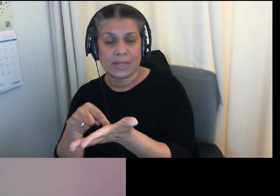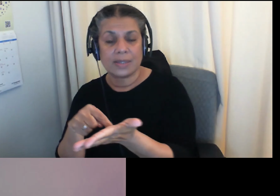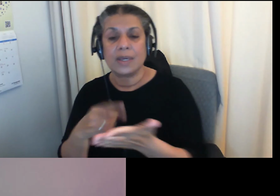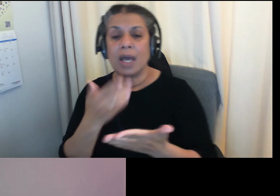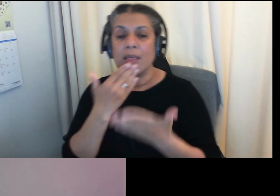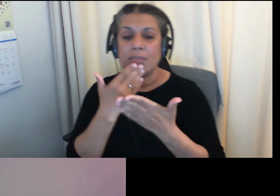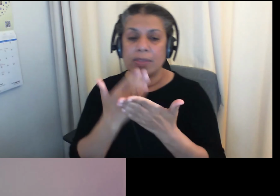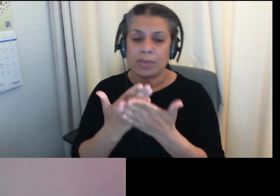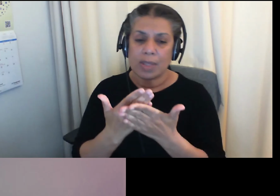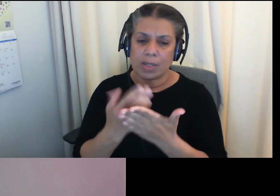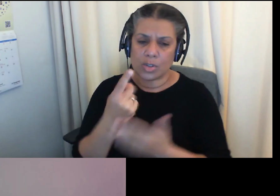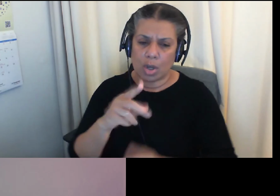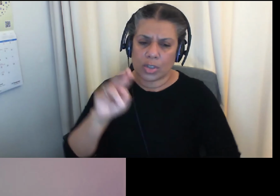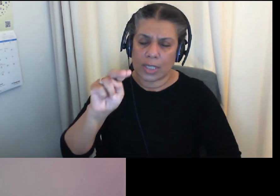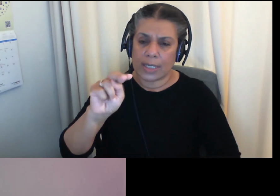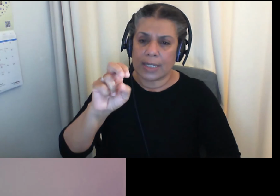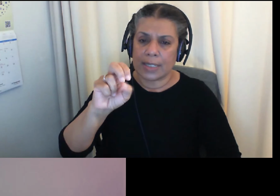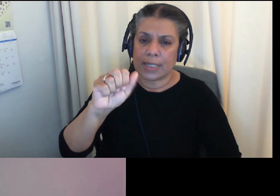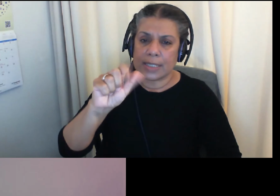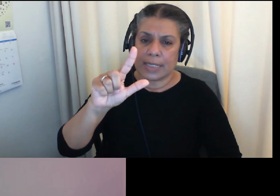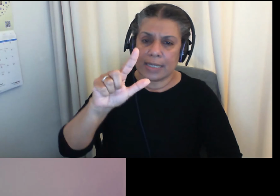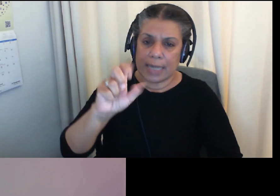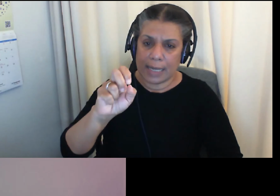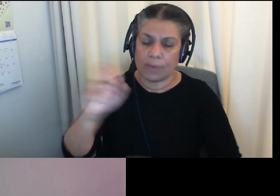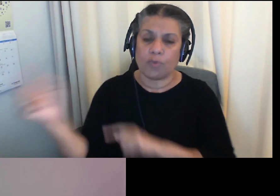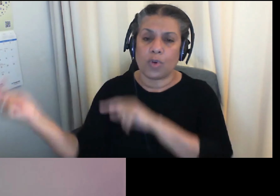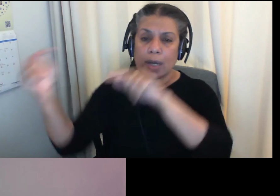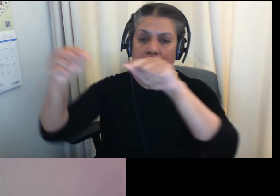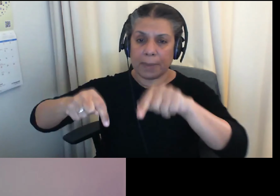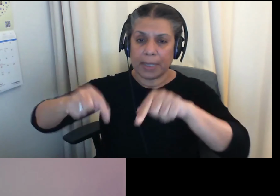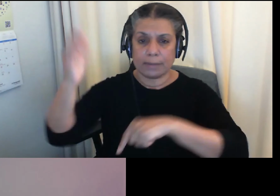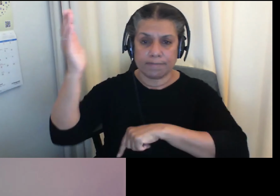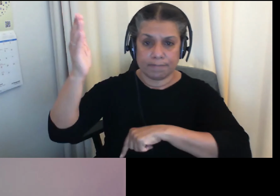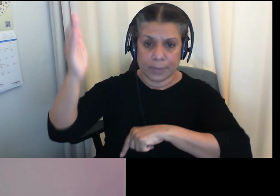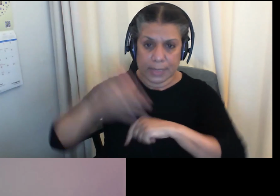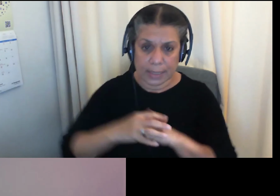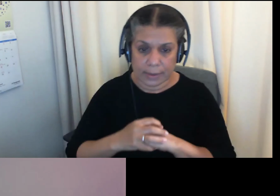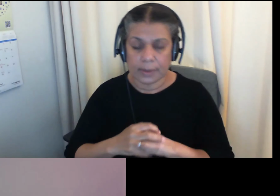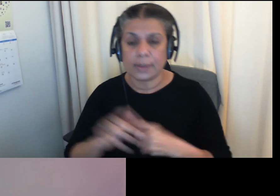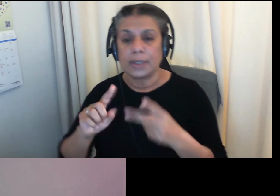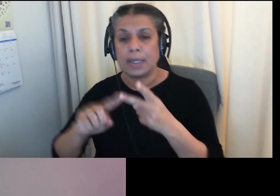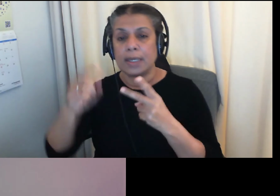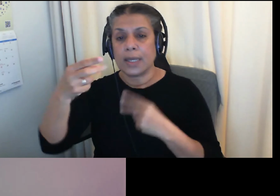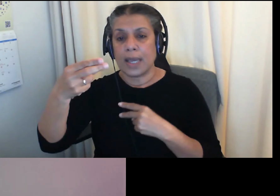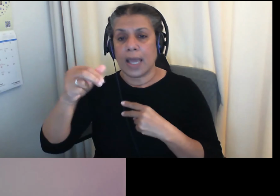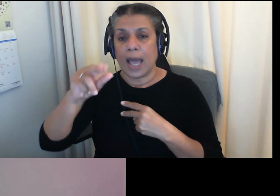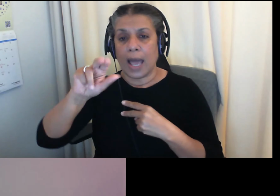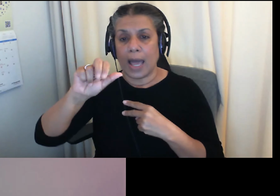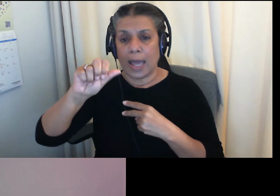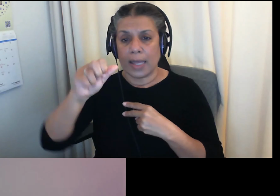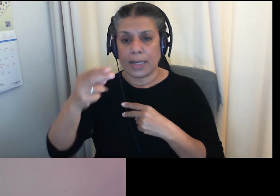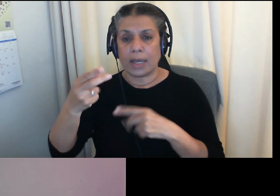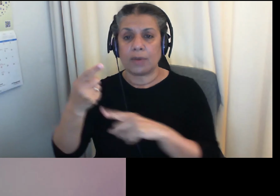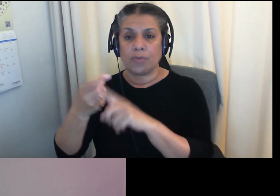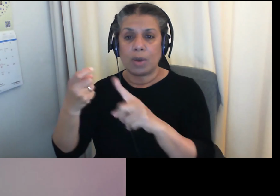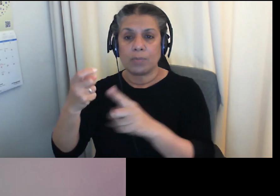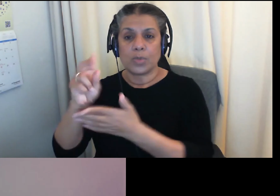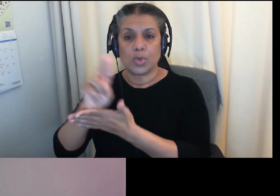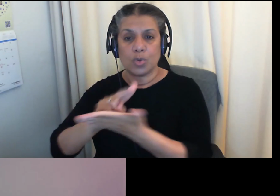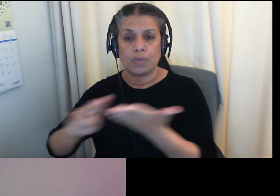Neale, especially Jo Neale, for coming and doing this for us today, and also Hannah Carlon from University of New Mexico. Thank